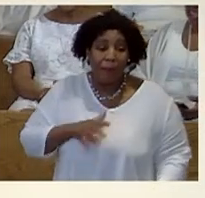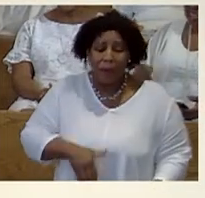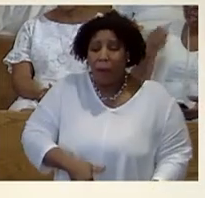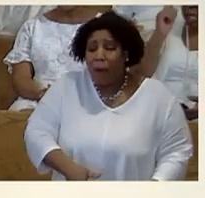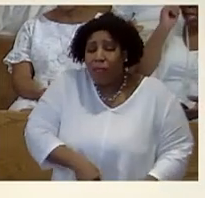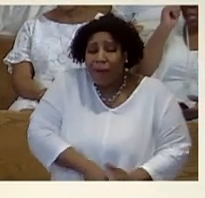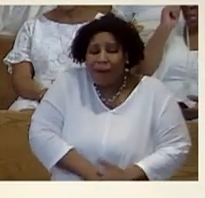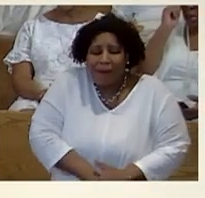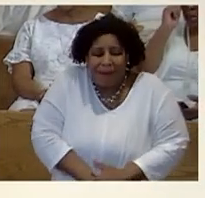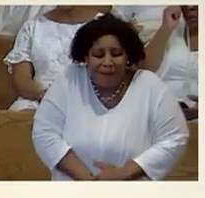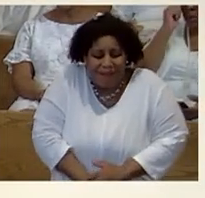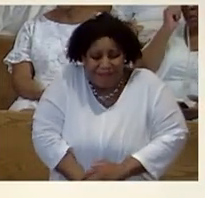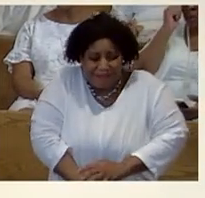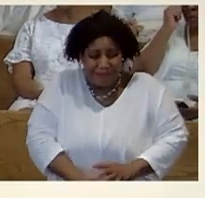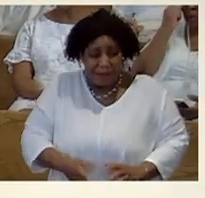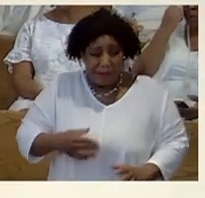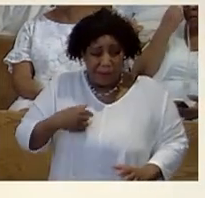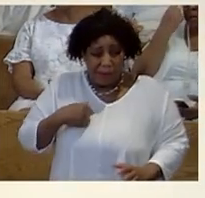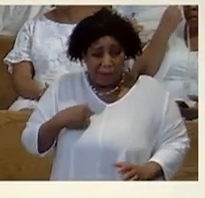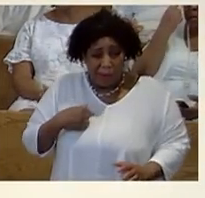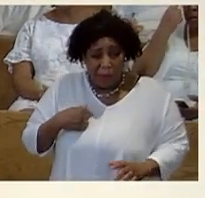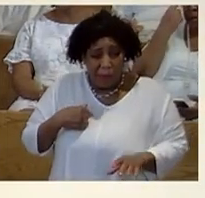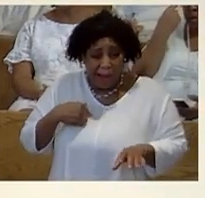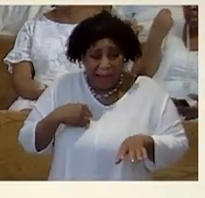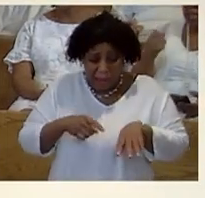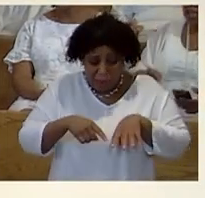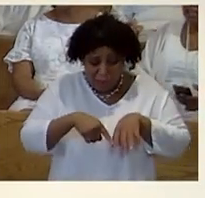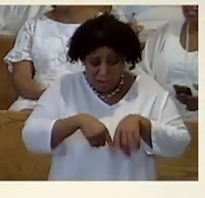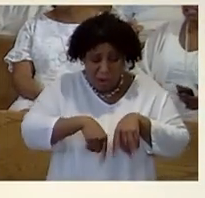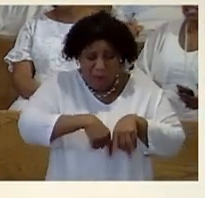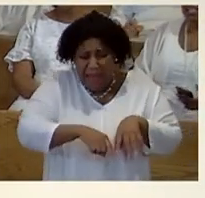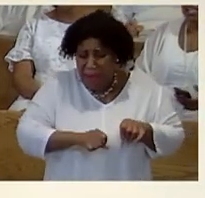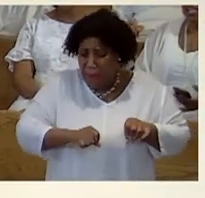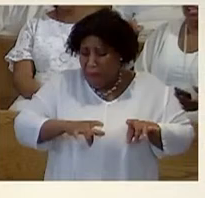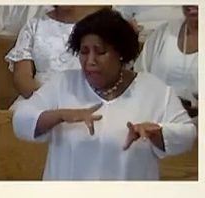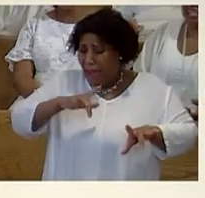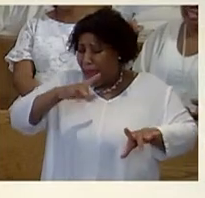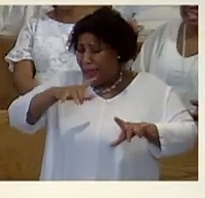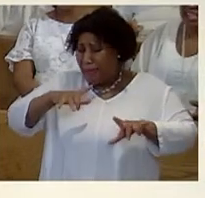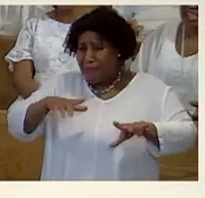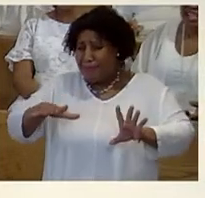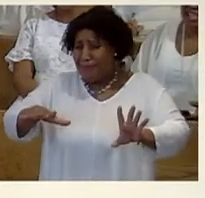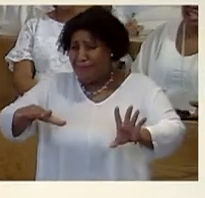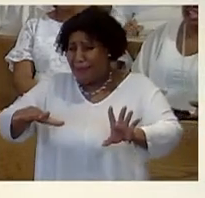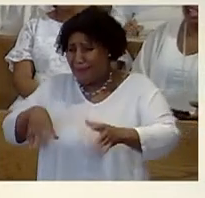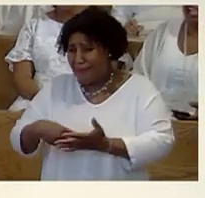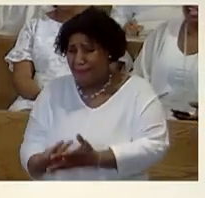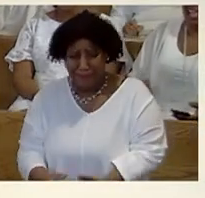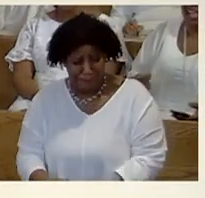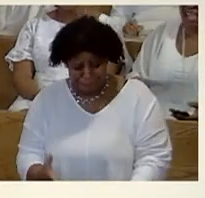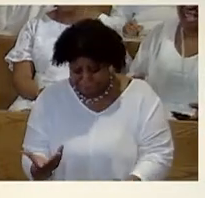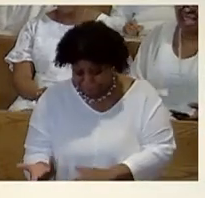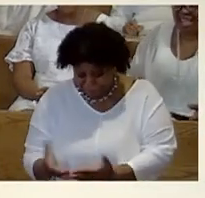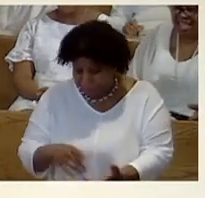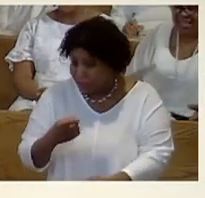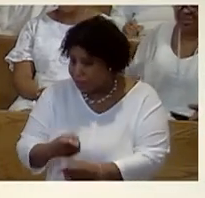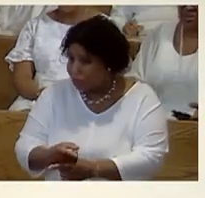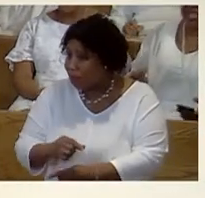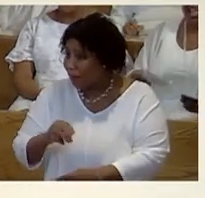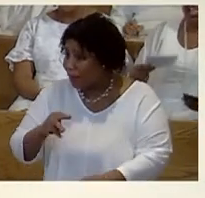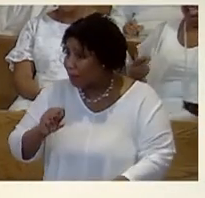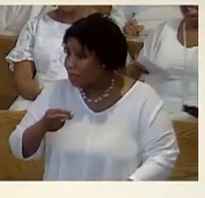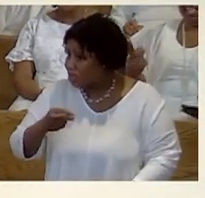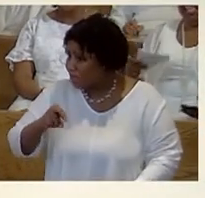can birth babies. We can hit our toe on the side of the bed. And we almost ready to fall out and die. Isn't that right, Miss Sherry?